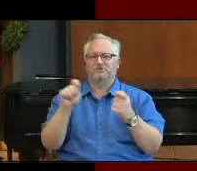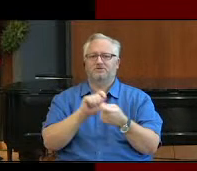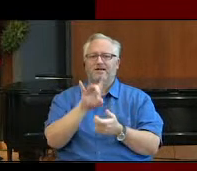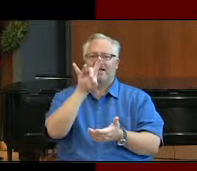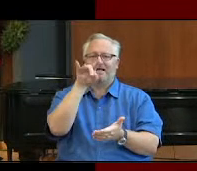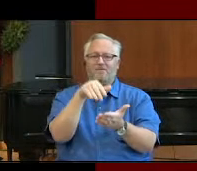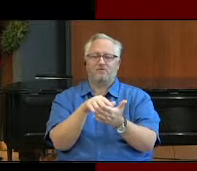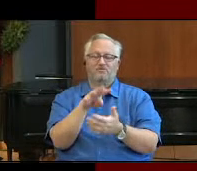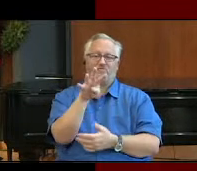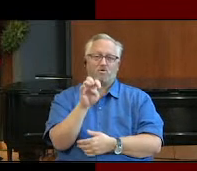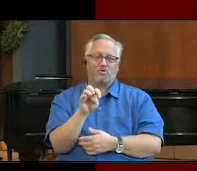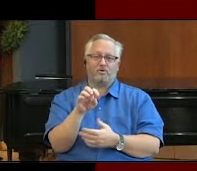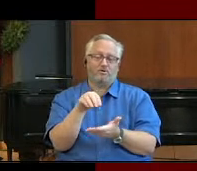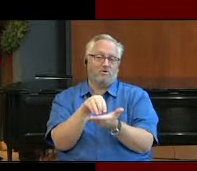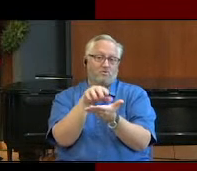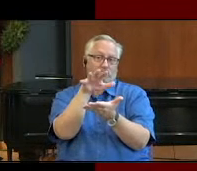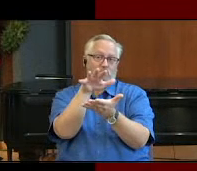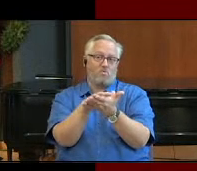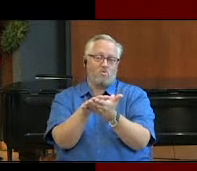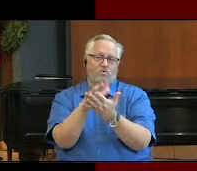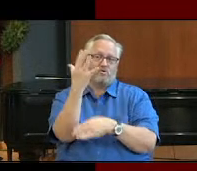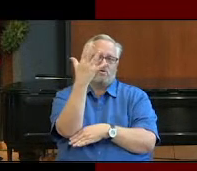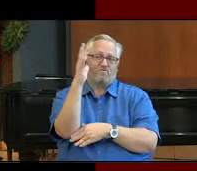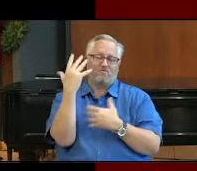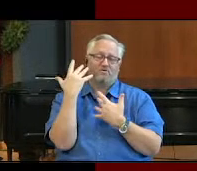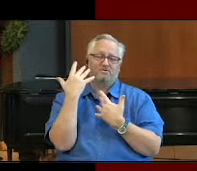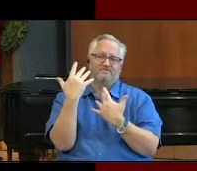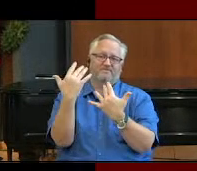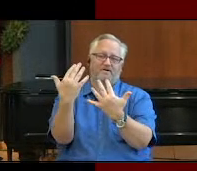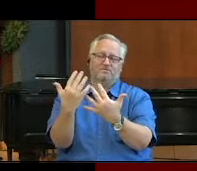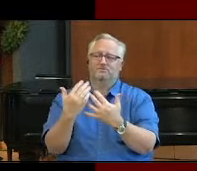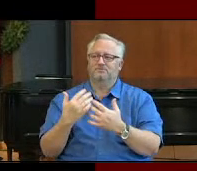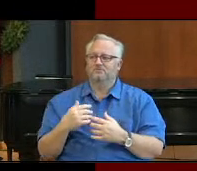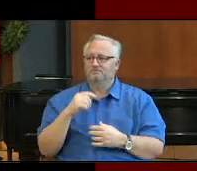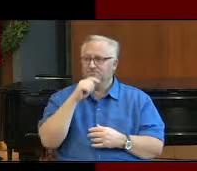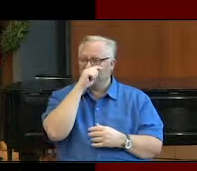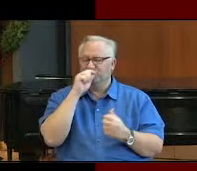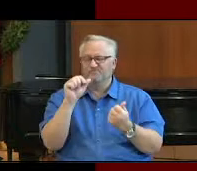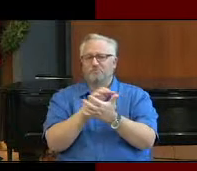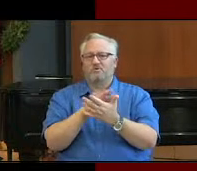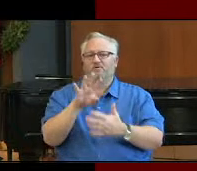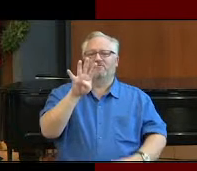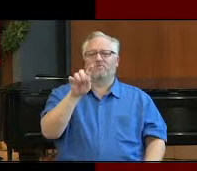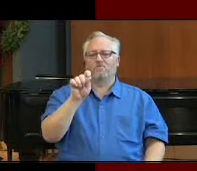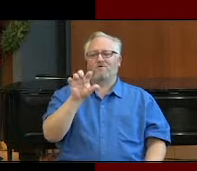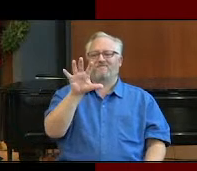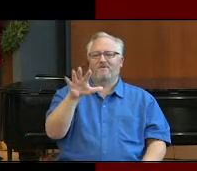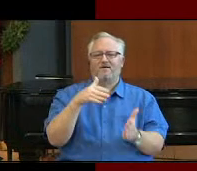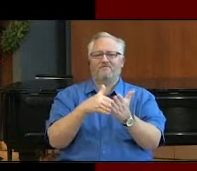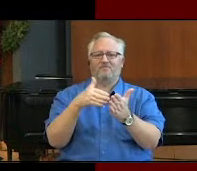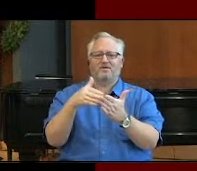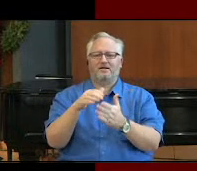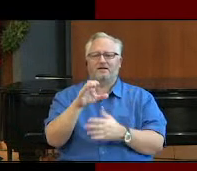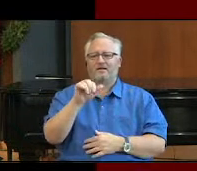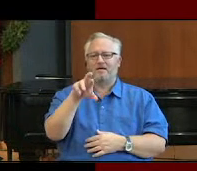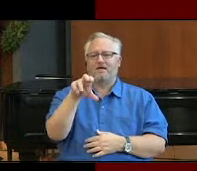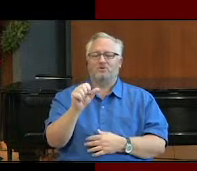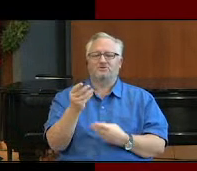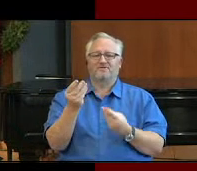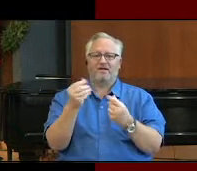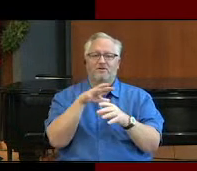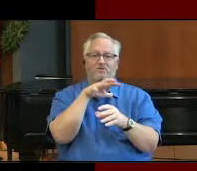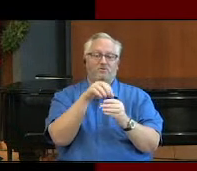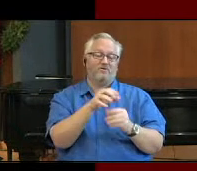8,100 recorded forest fires in California, destroying 4.5 million acres of land, including farmland